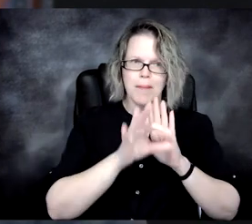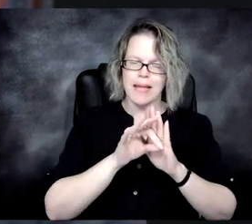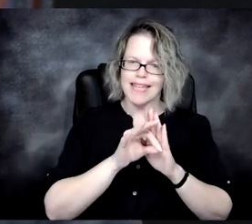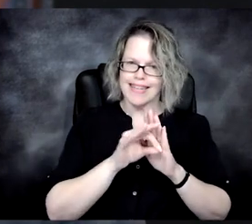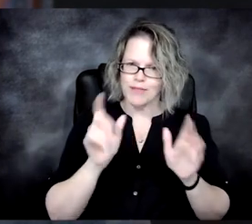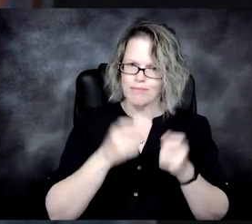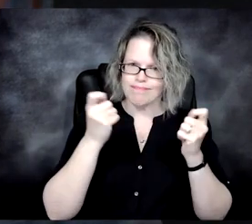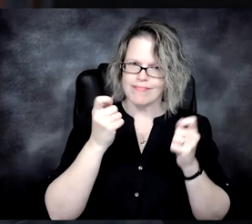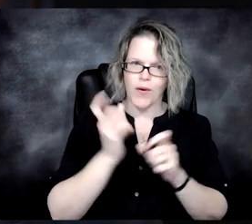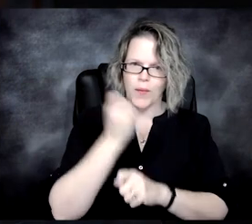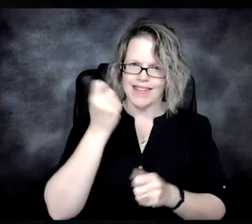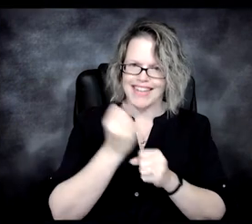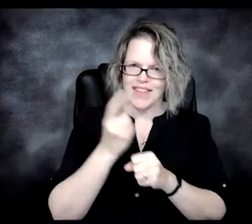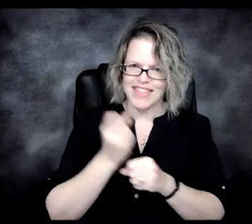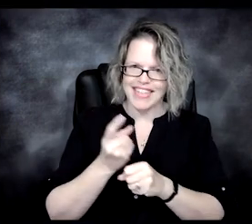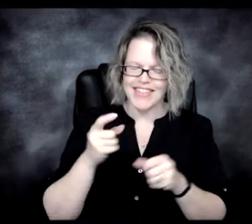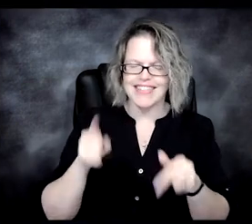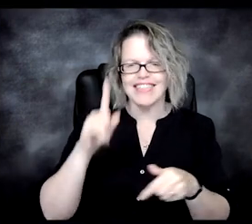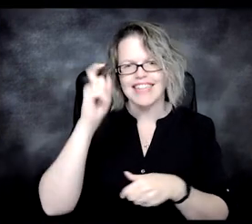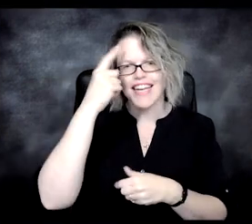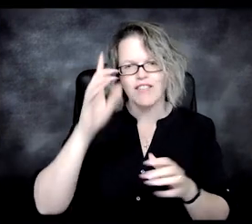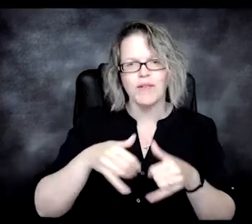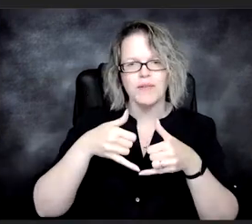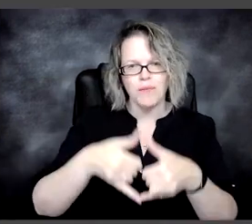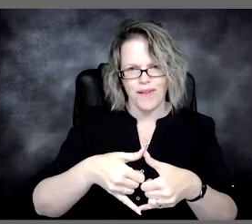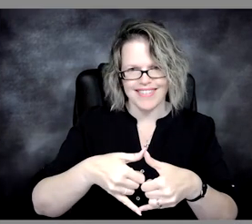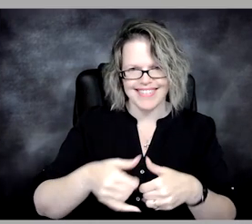year. So here's the governor's award.